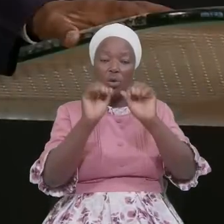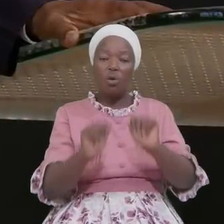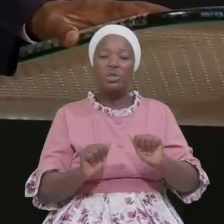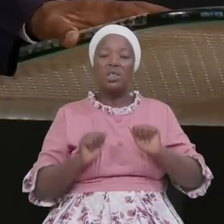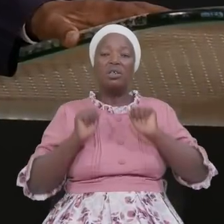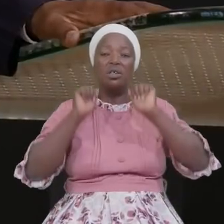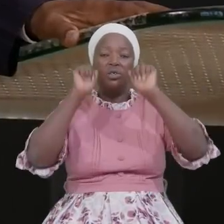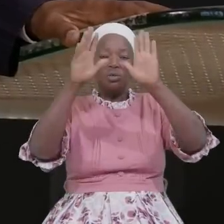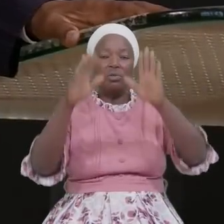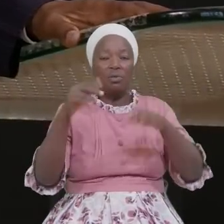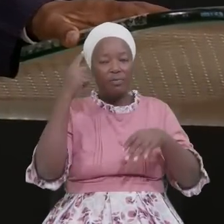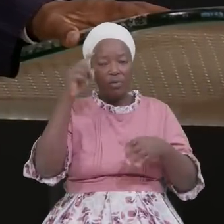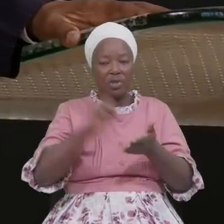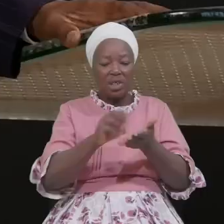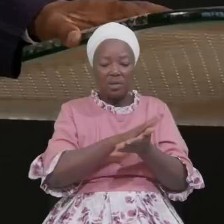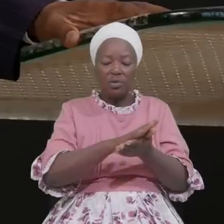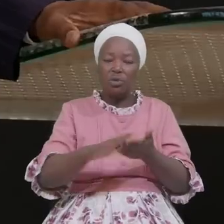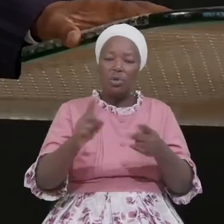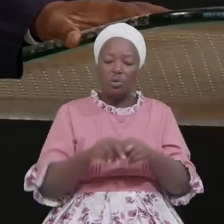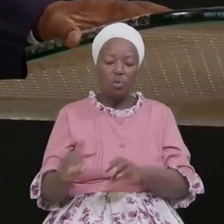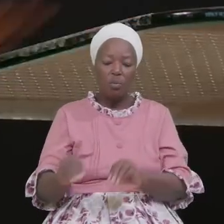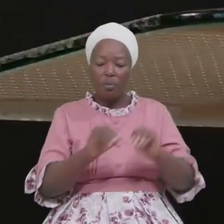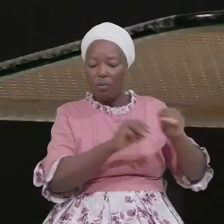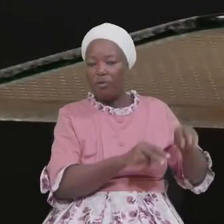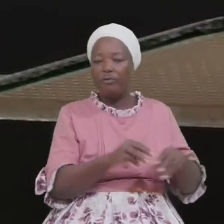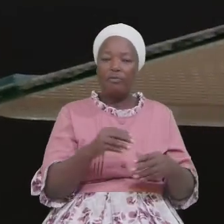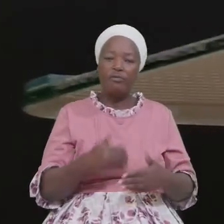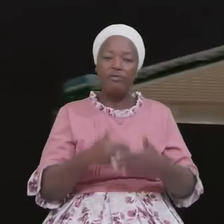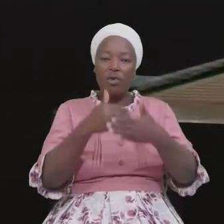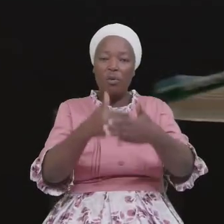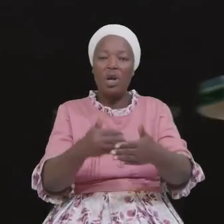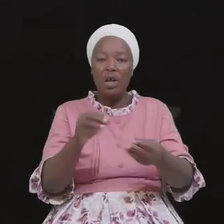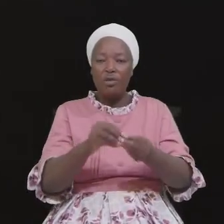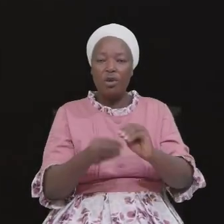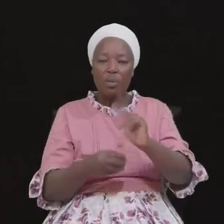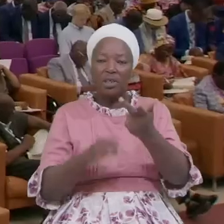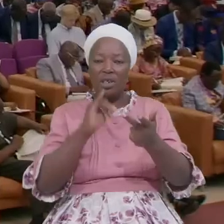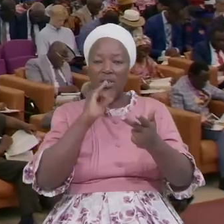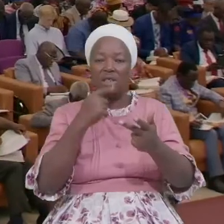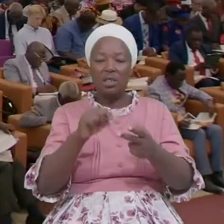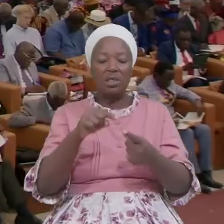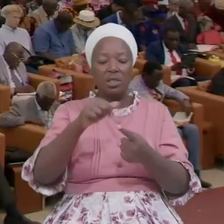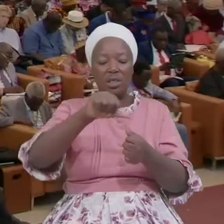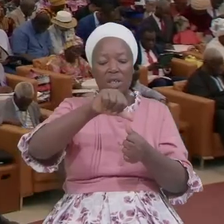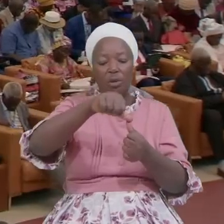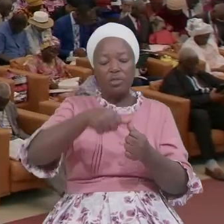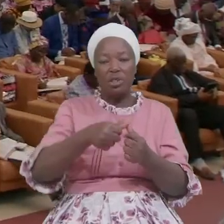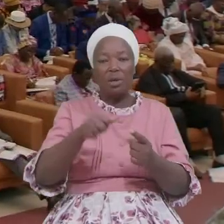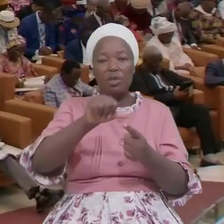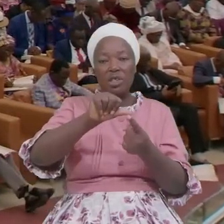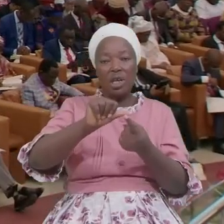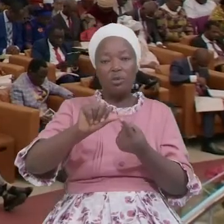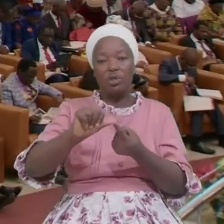for sanctification to move forward. Number three, we're looking at the circumcision with